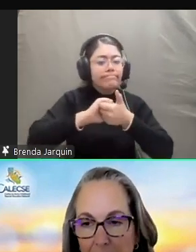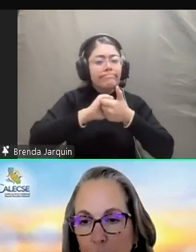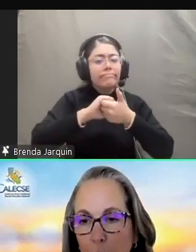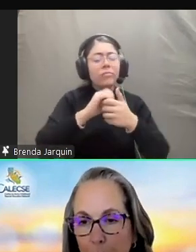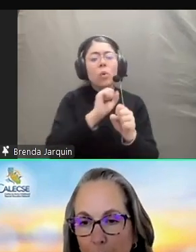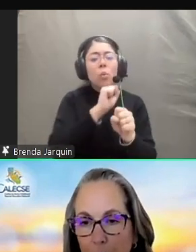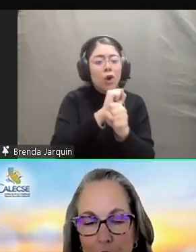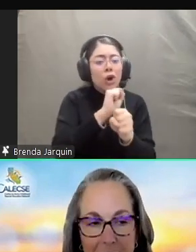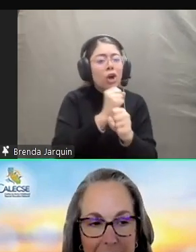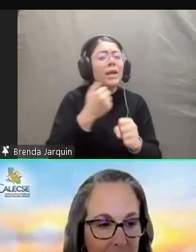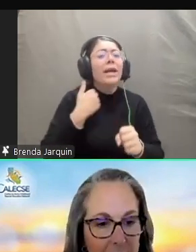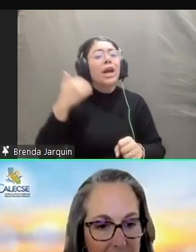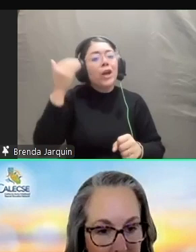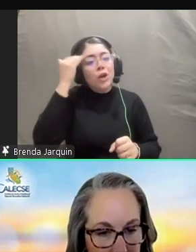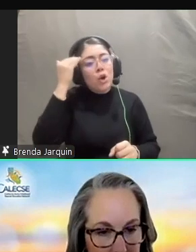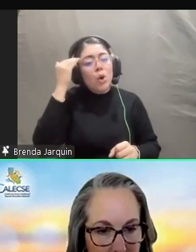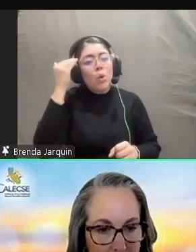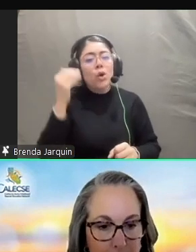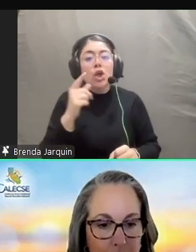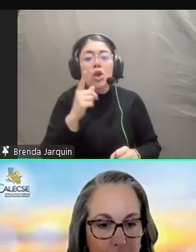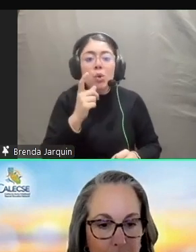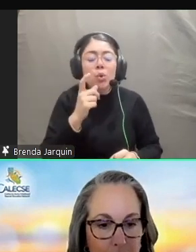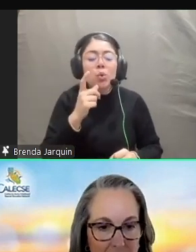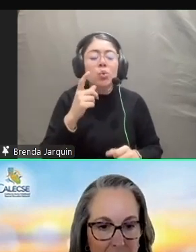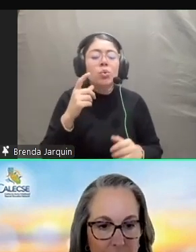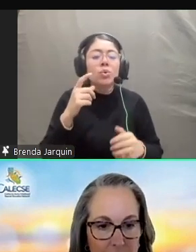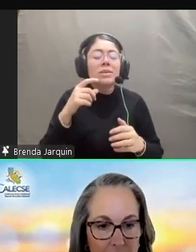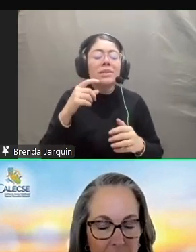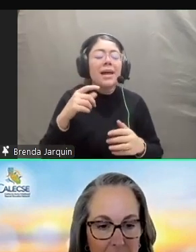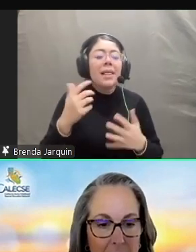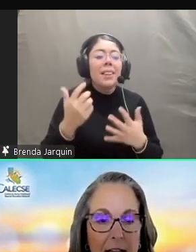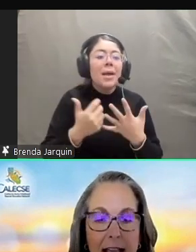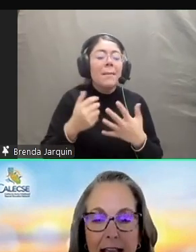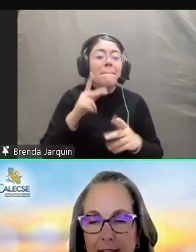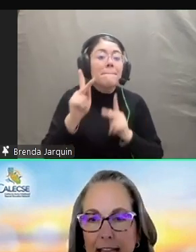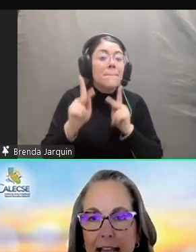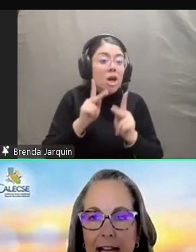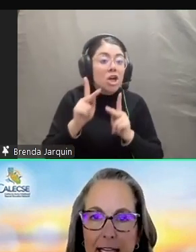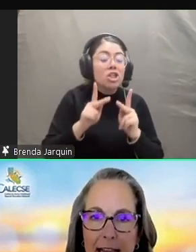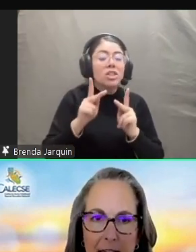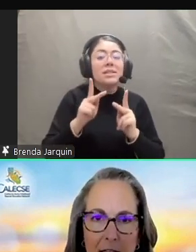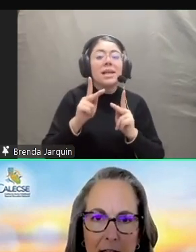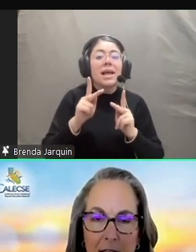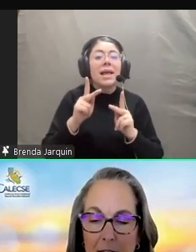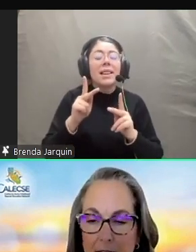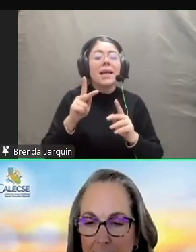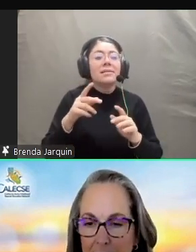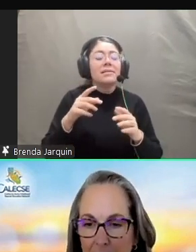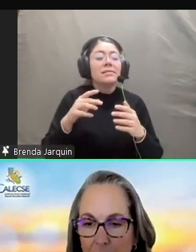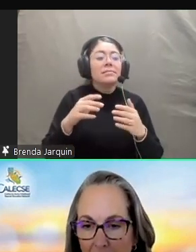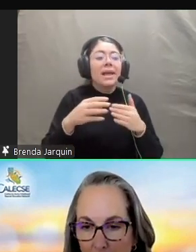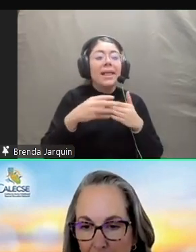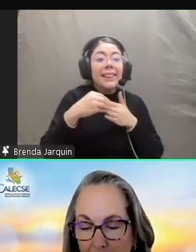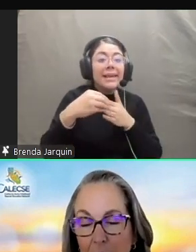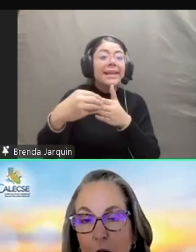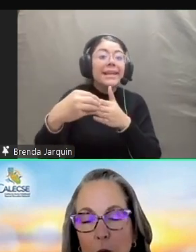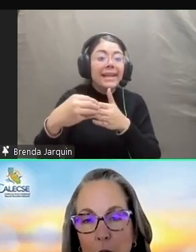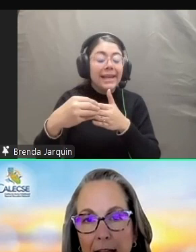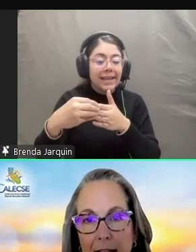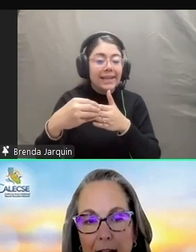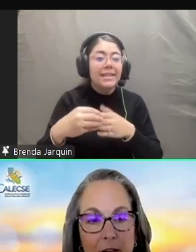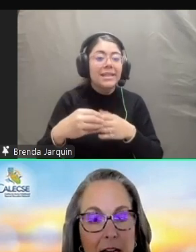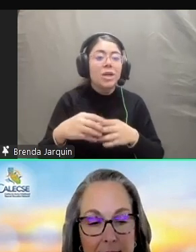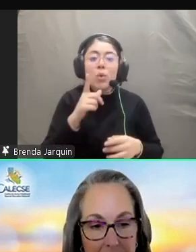we identify who our partner leader is from the regional center and the LEA. In San Diego